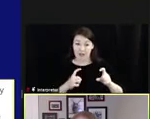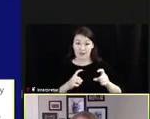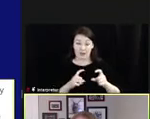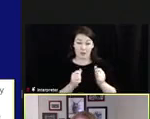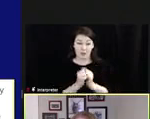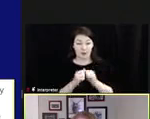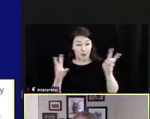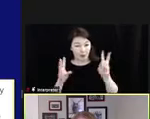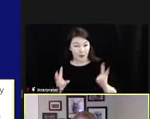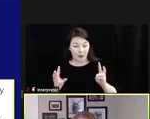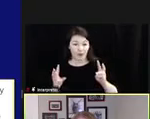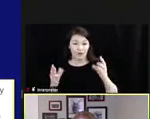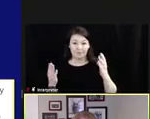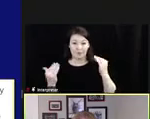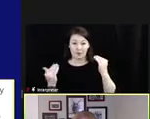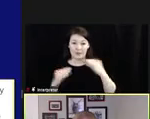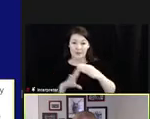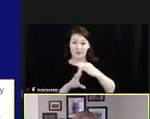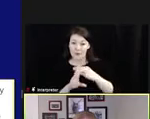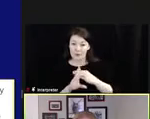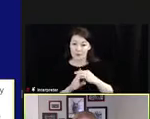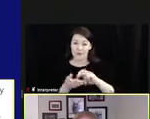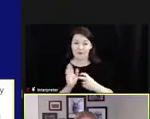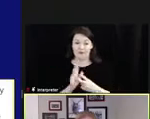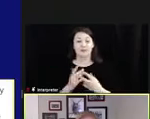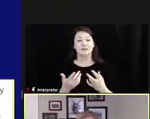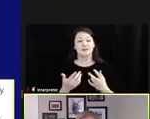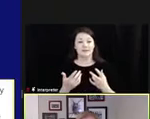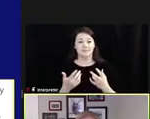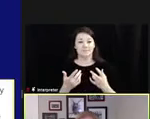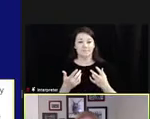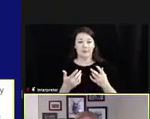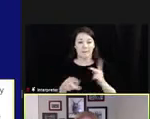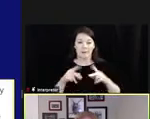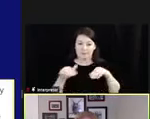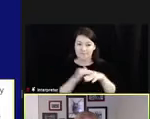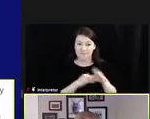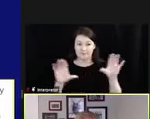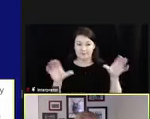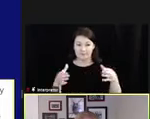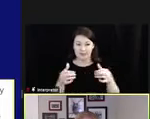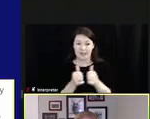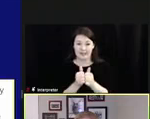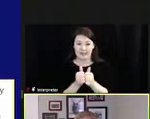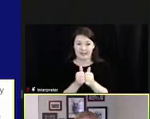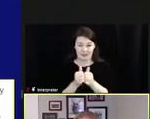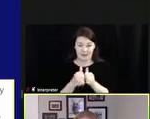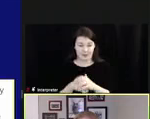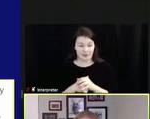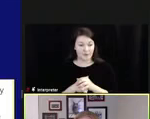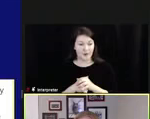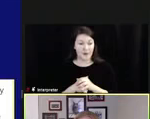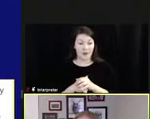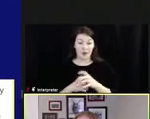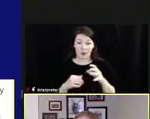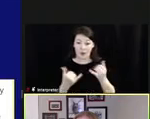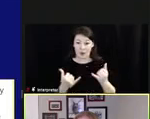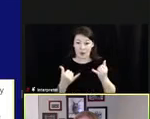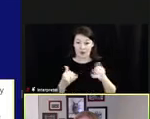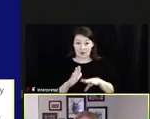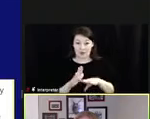certainly a possible scenario that we could see. And so what you see here is that if we stay on our current trajectory, we have a potential peak